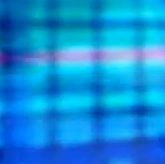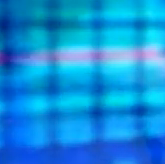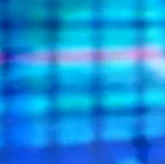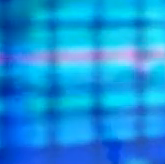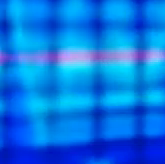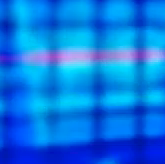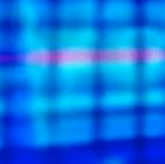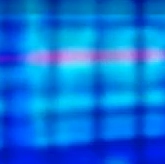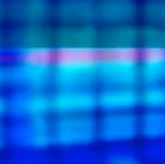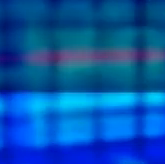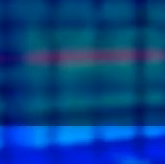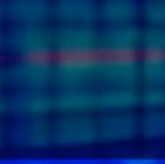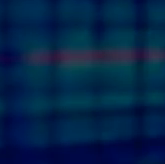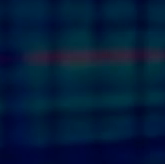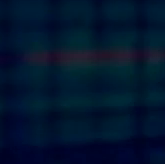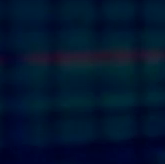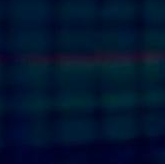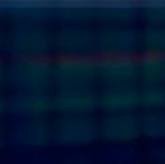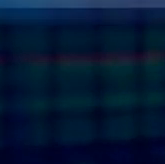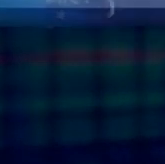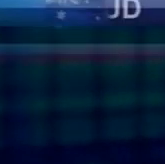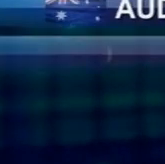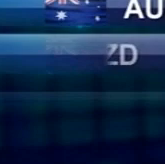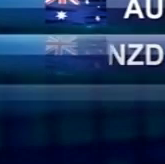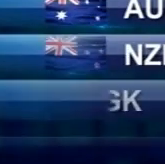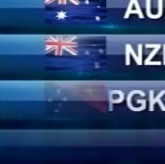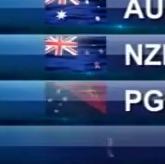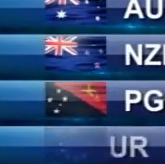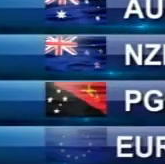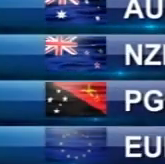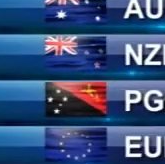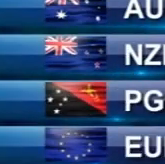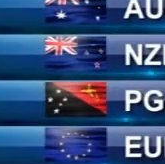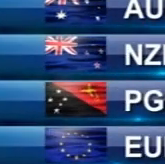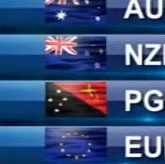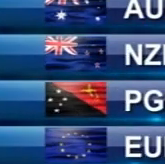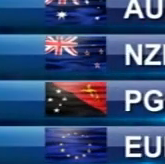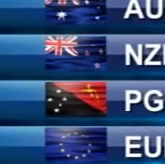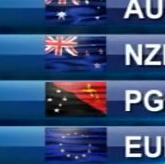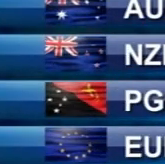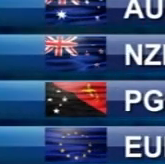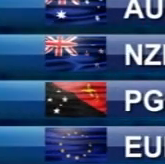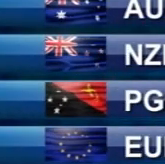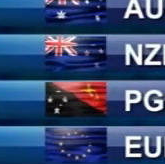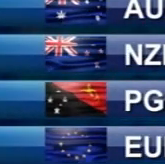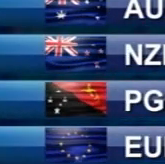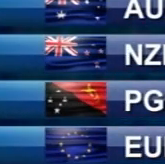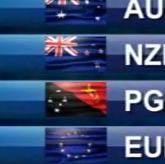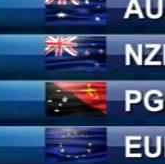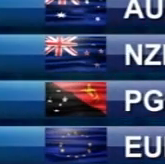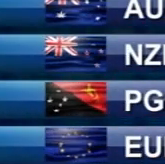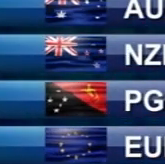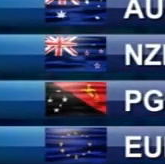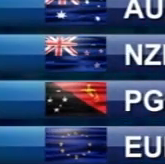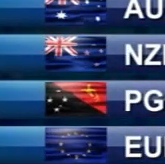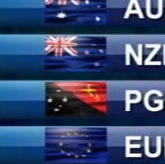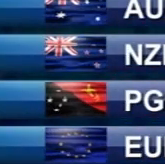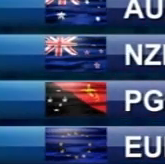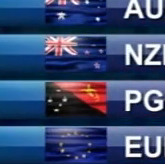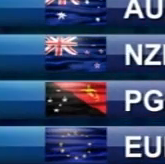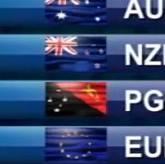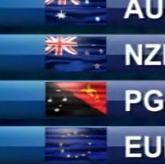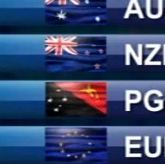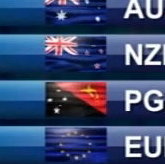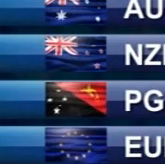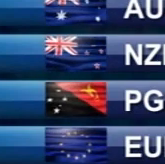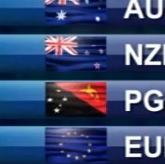local exchange rates as set this morning, as started the new week, the Fijian Sangomoli rose against the Australian dollar, New Zealand dollar, the euro